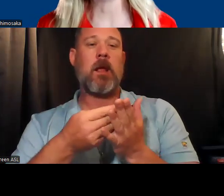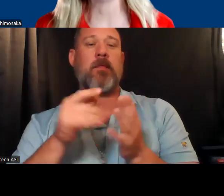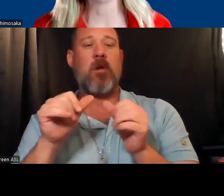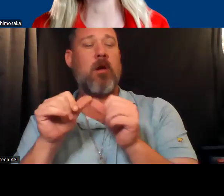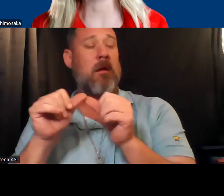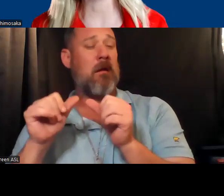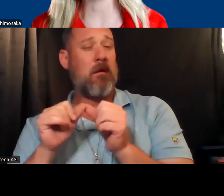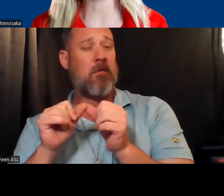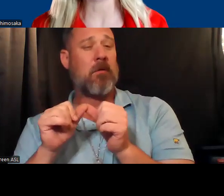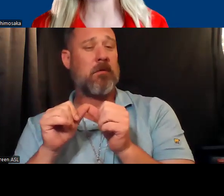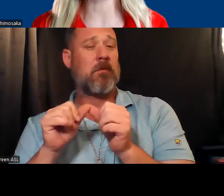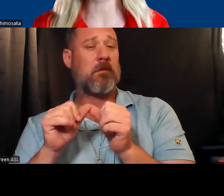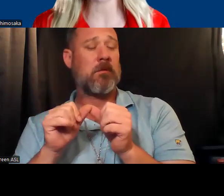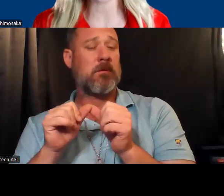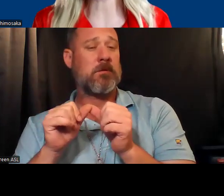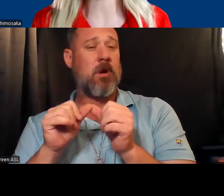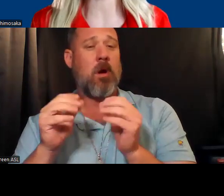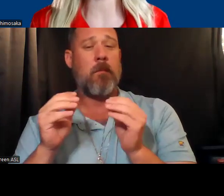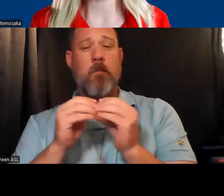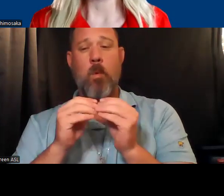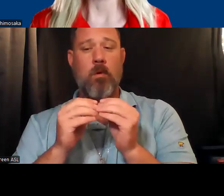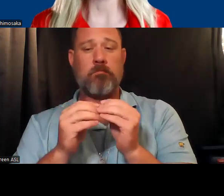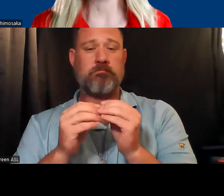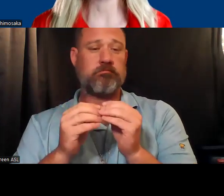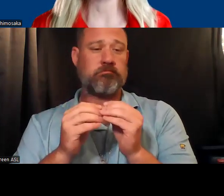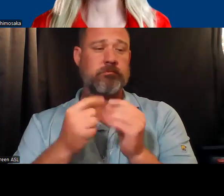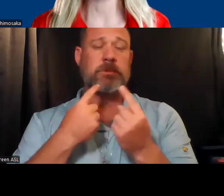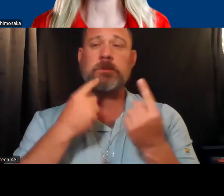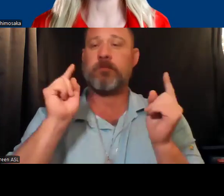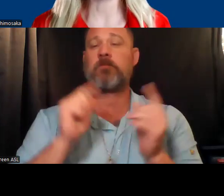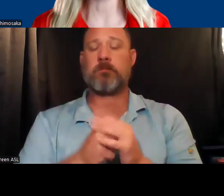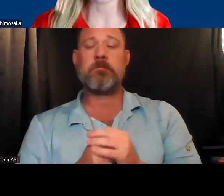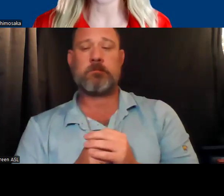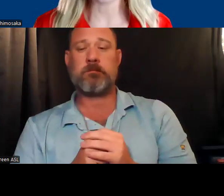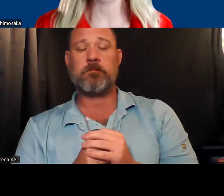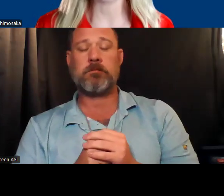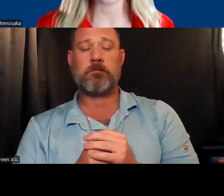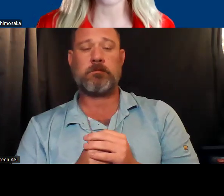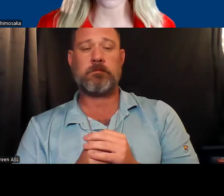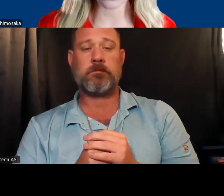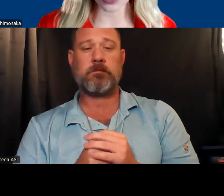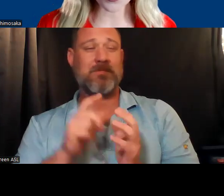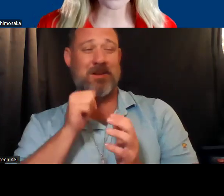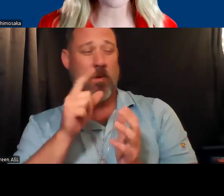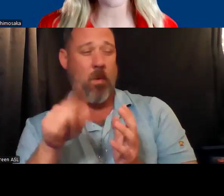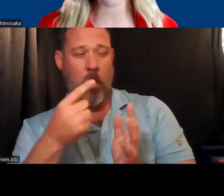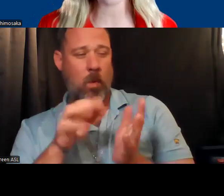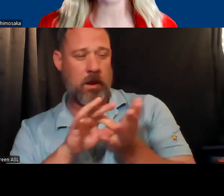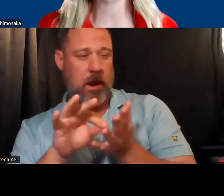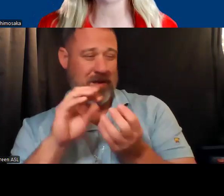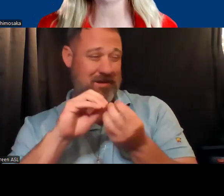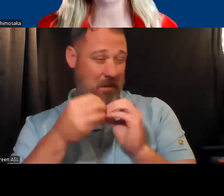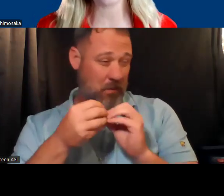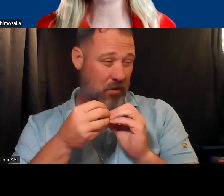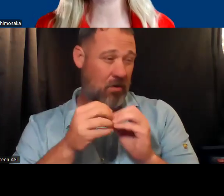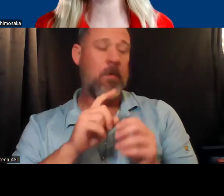in the state that are more prosperous. So we need to be sure that we're not just counting the sheer number of individuals, but